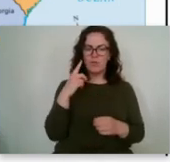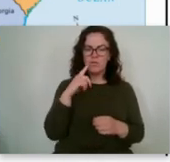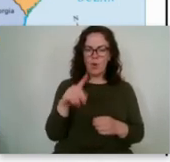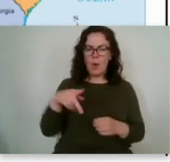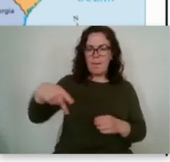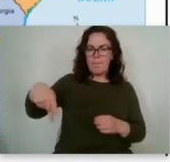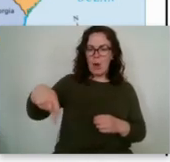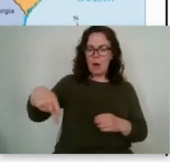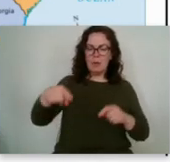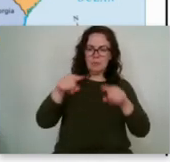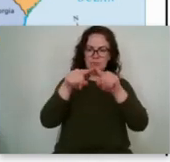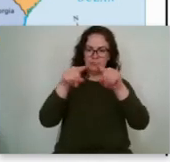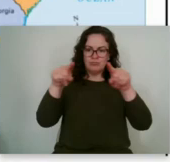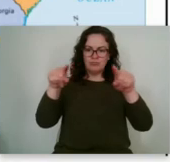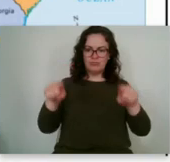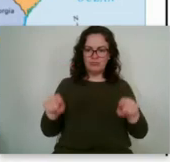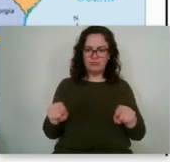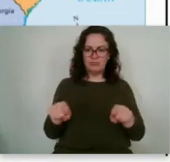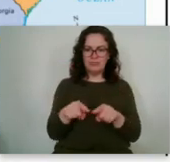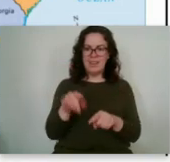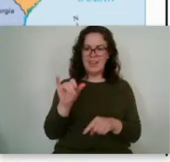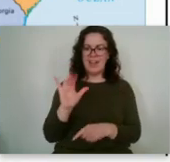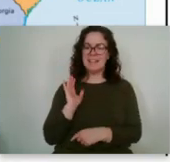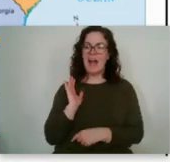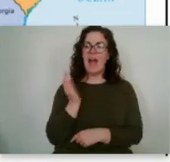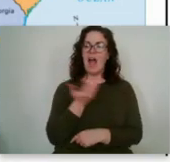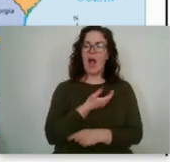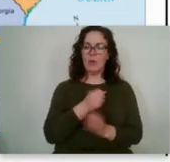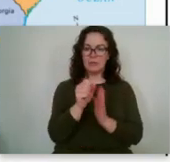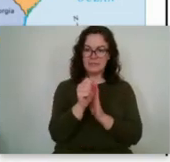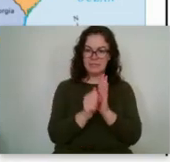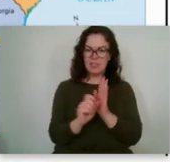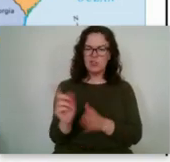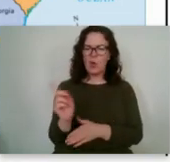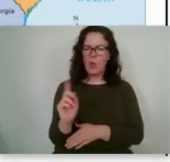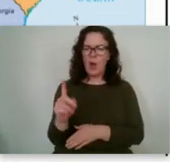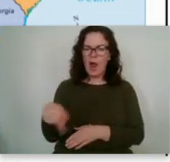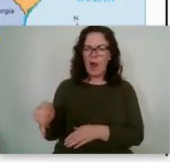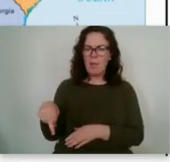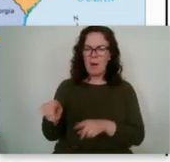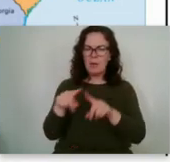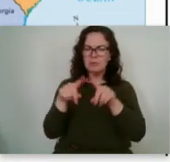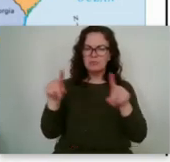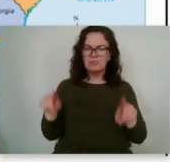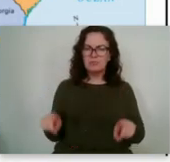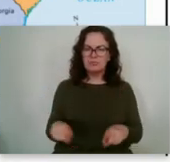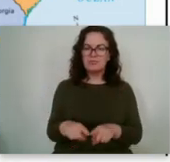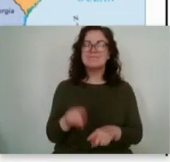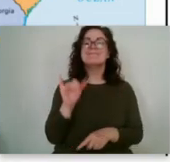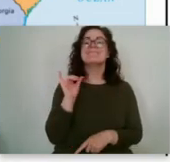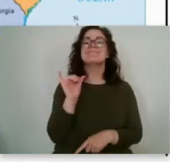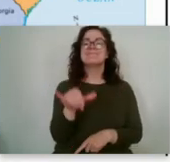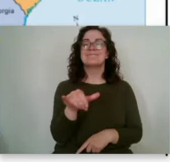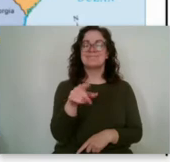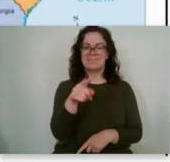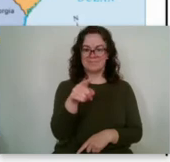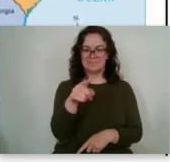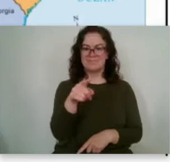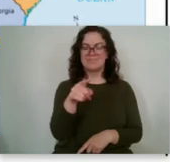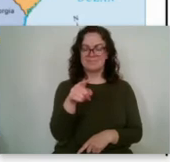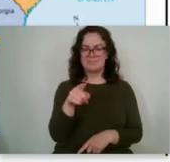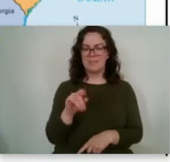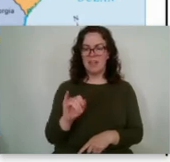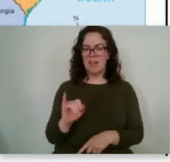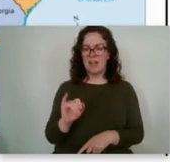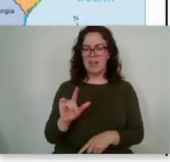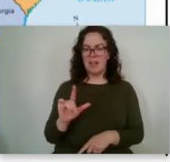purple box, that's going to be our state of Illinois. So let's try and find this purple box. Here it is.